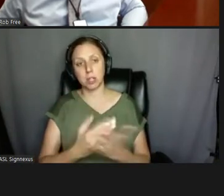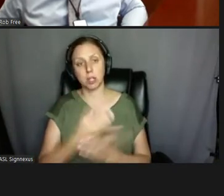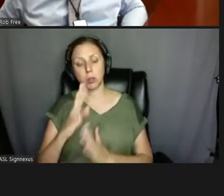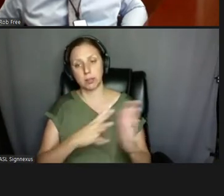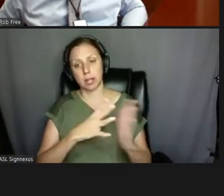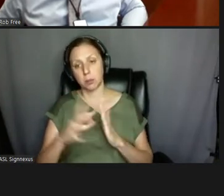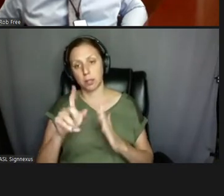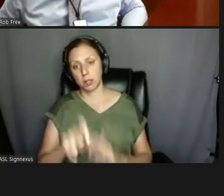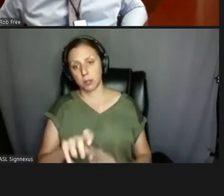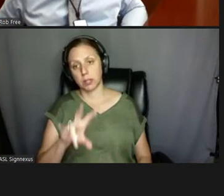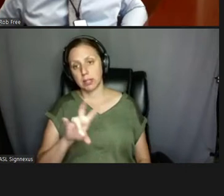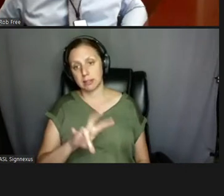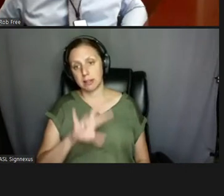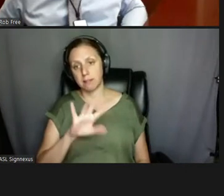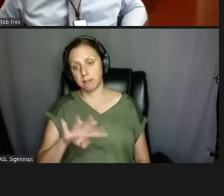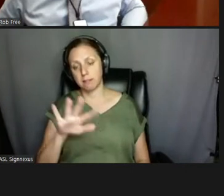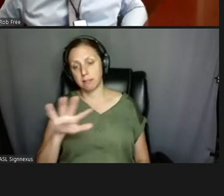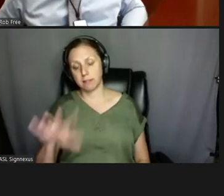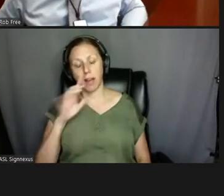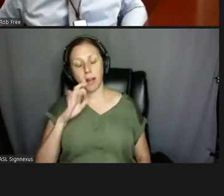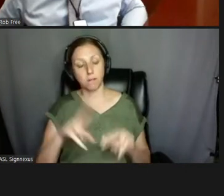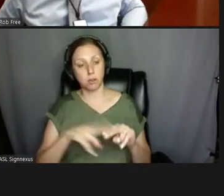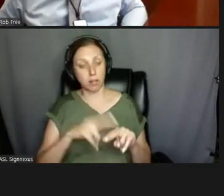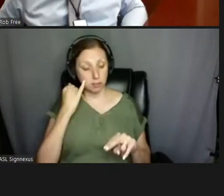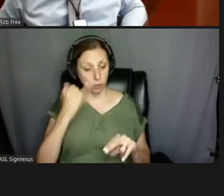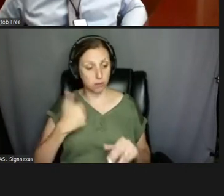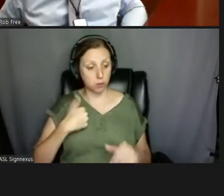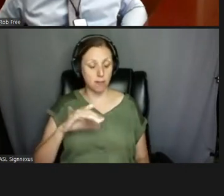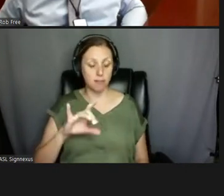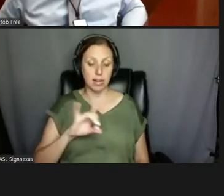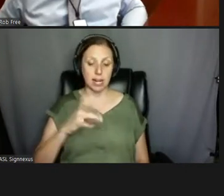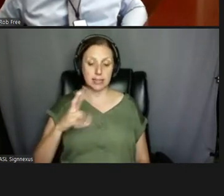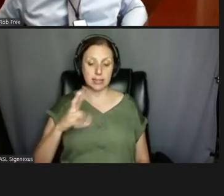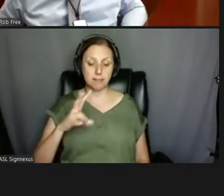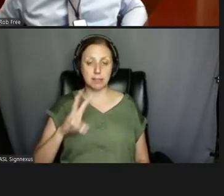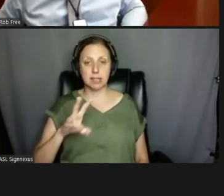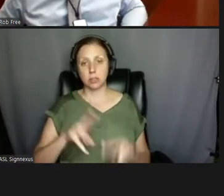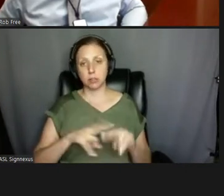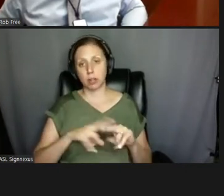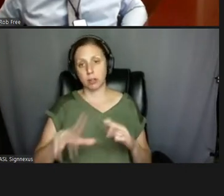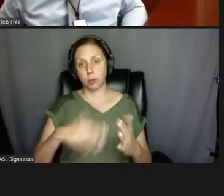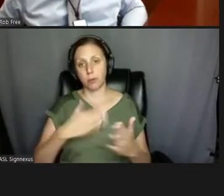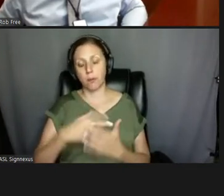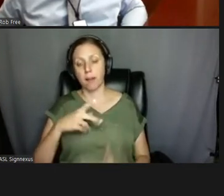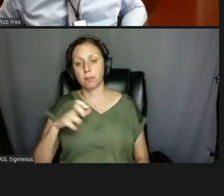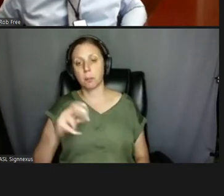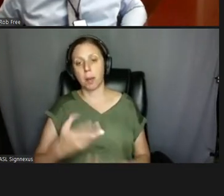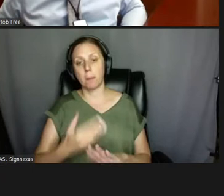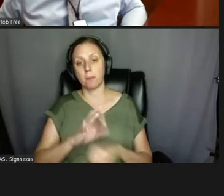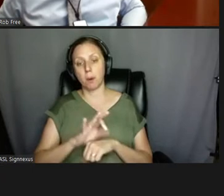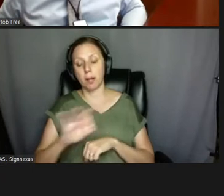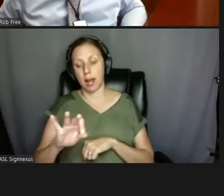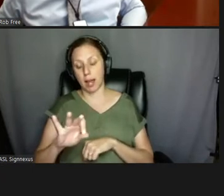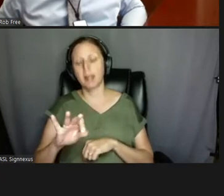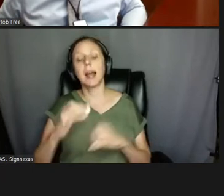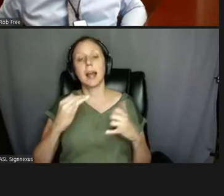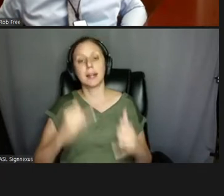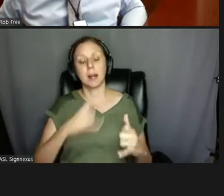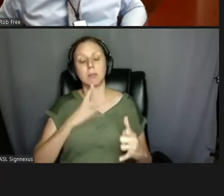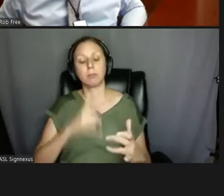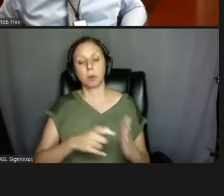make a 7:55 train. So if you're making an 8:17 train to get into Penn Station before 9 o'clock, now you have to